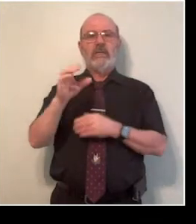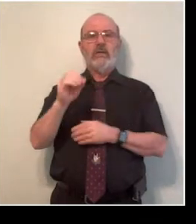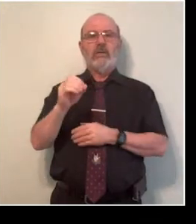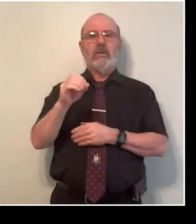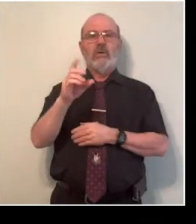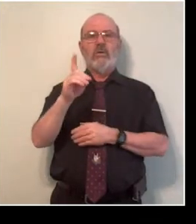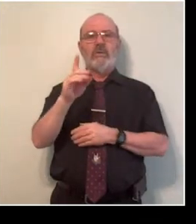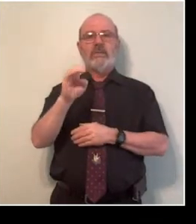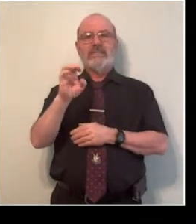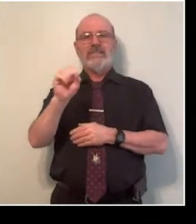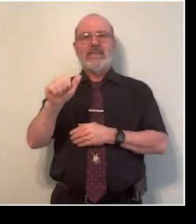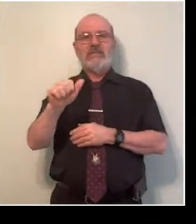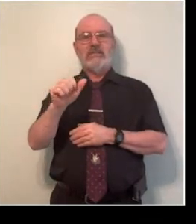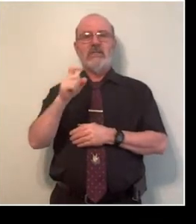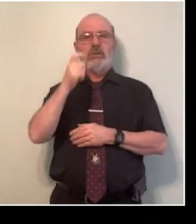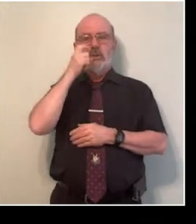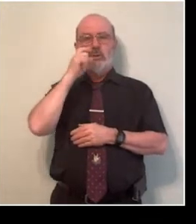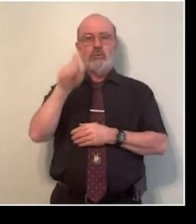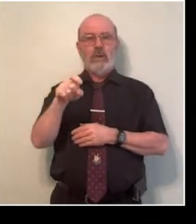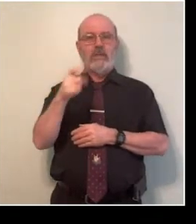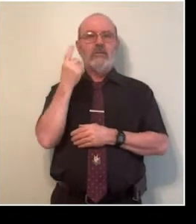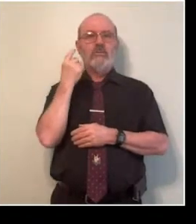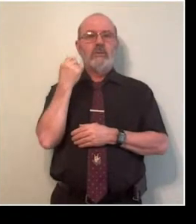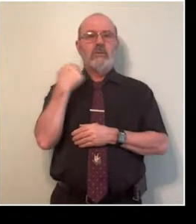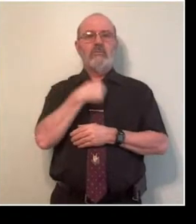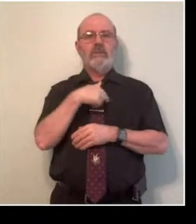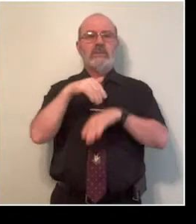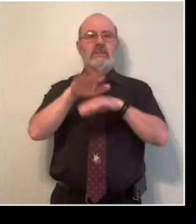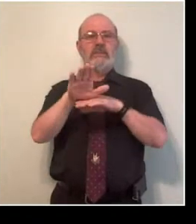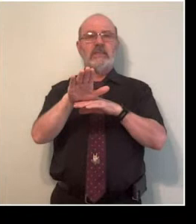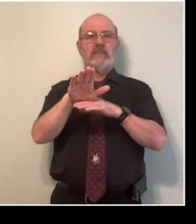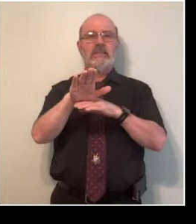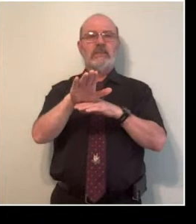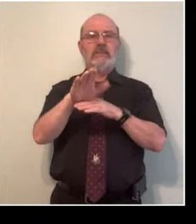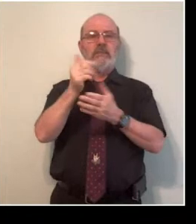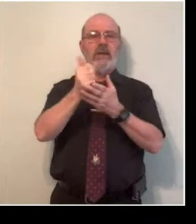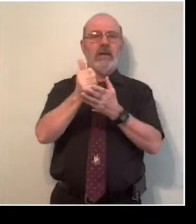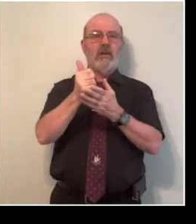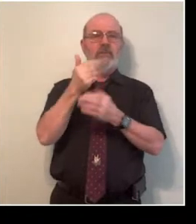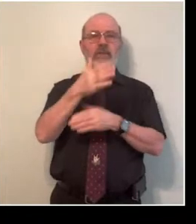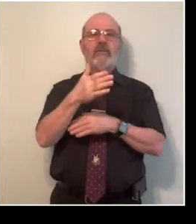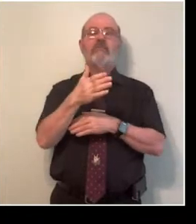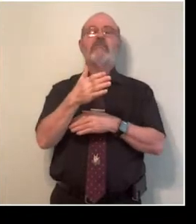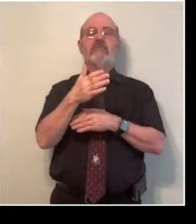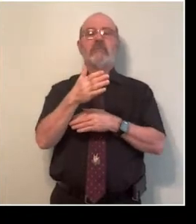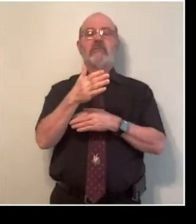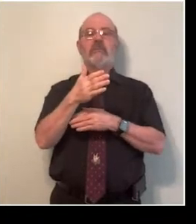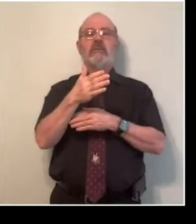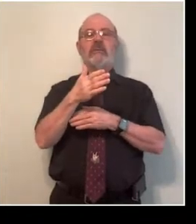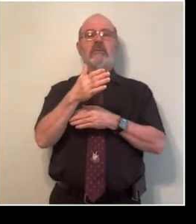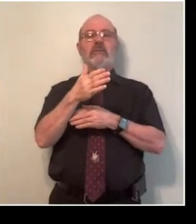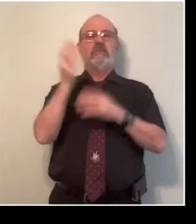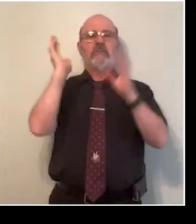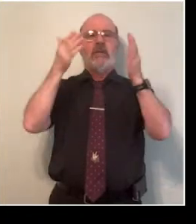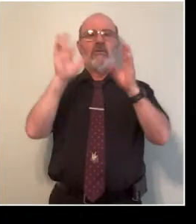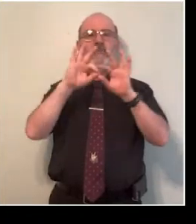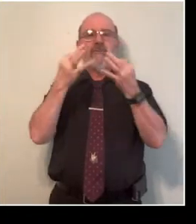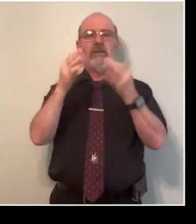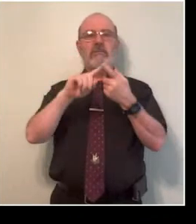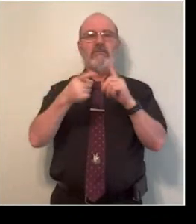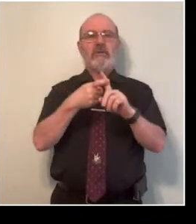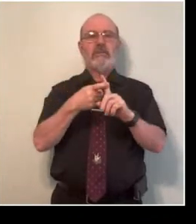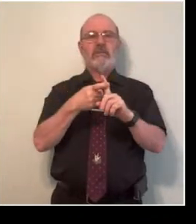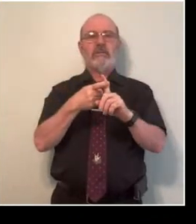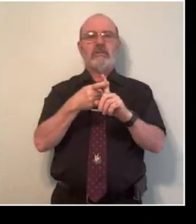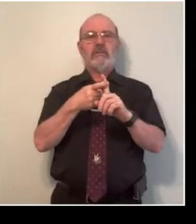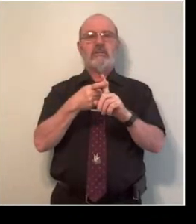Ukraine. And recently we had sent some aid over in that direction. And hello, family and friends. We actually sent the